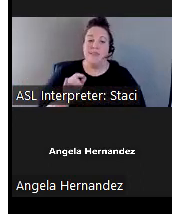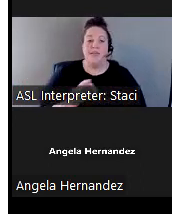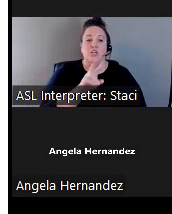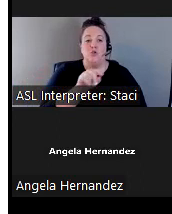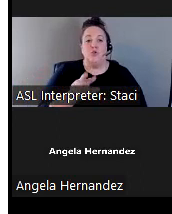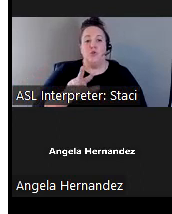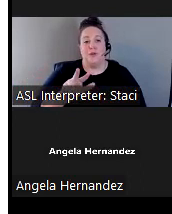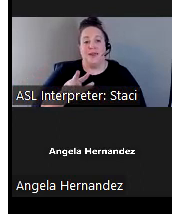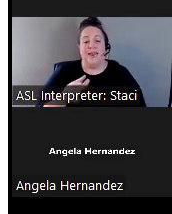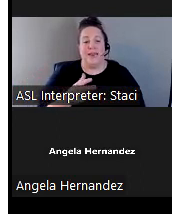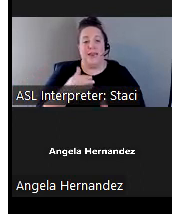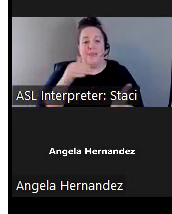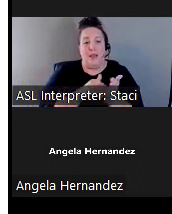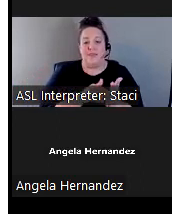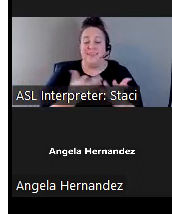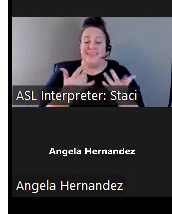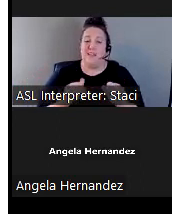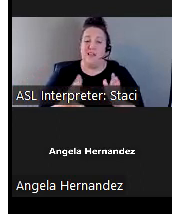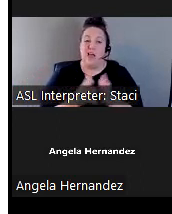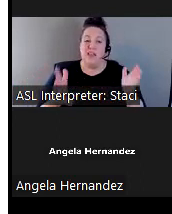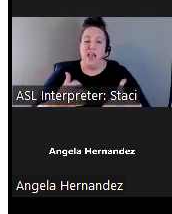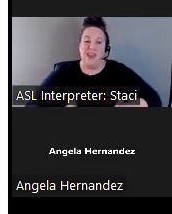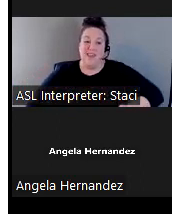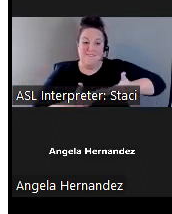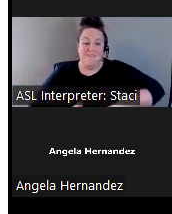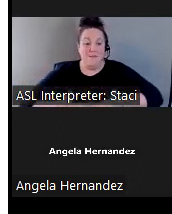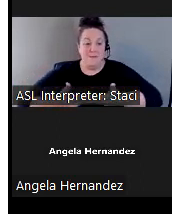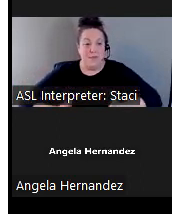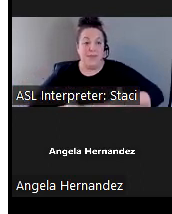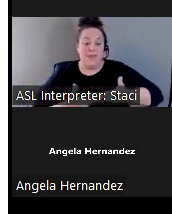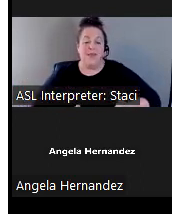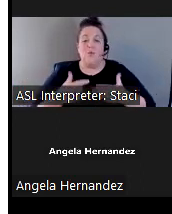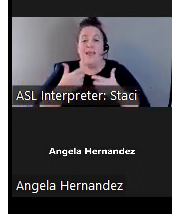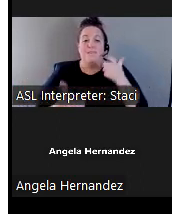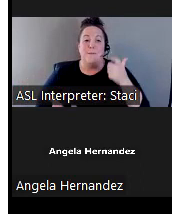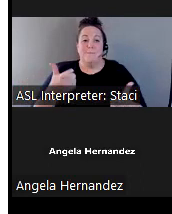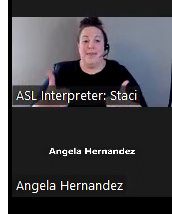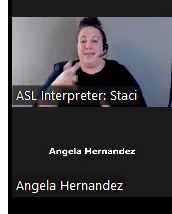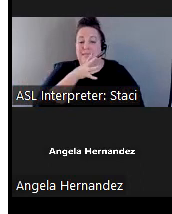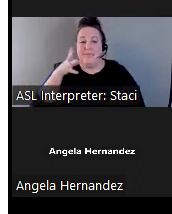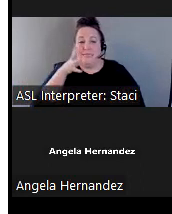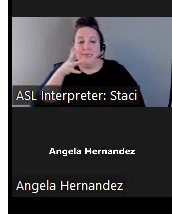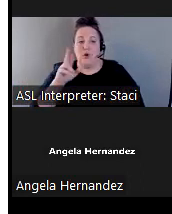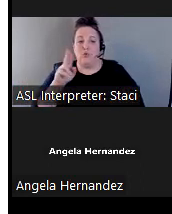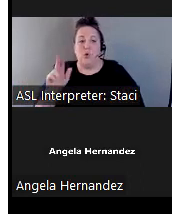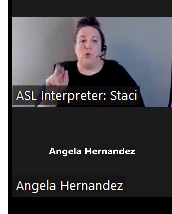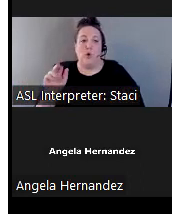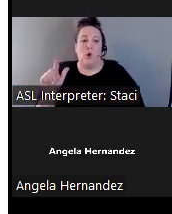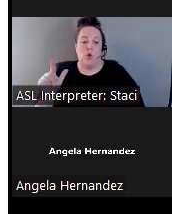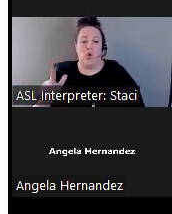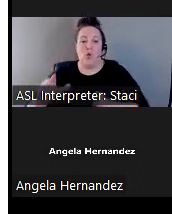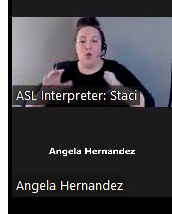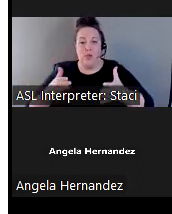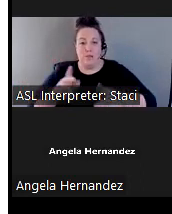per thousand, it's still a lot of babies. We have the largest rural population. And when we're talking about access